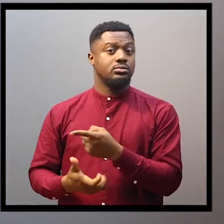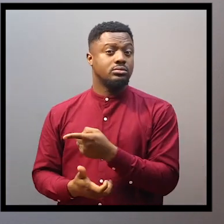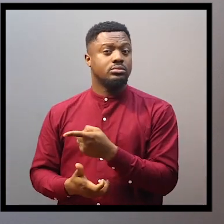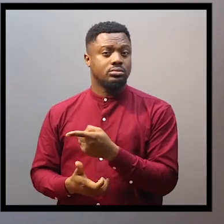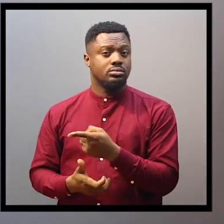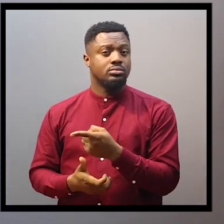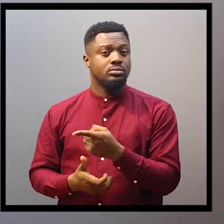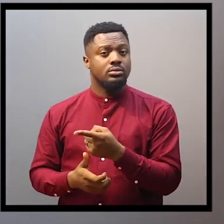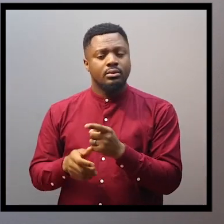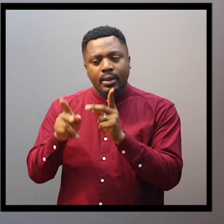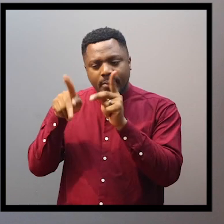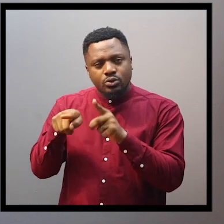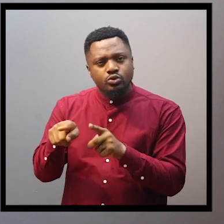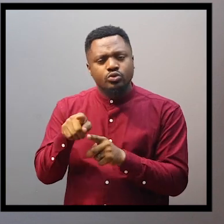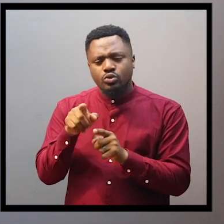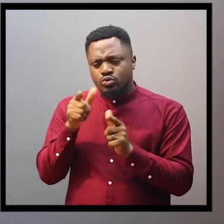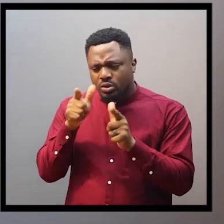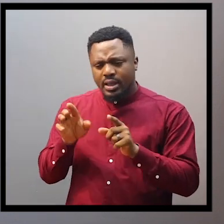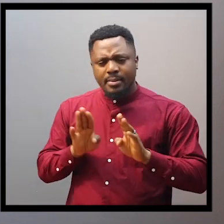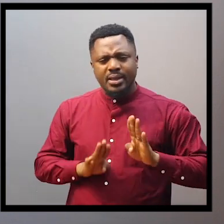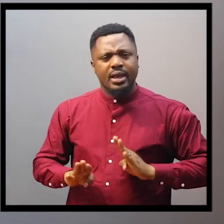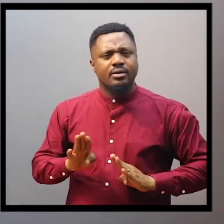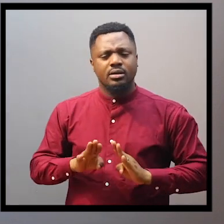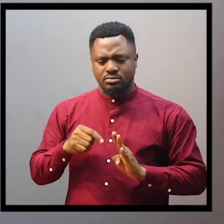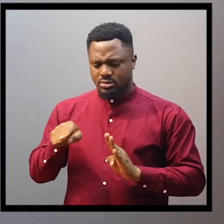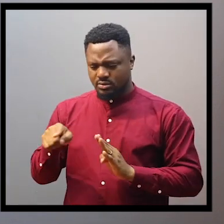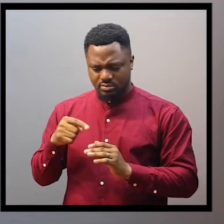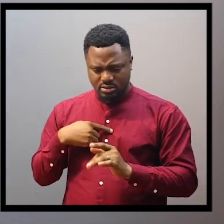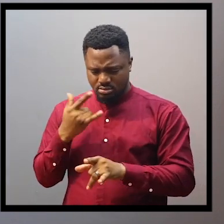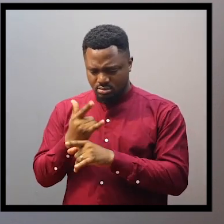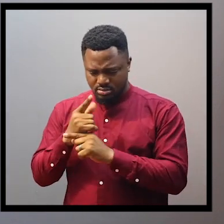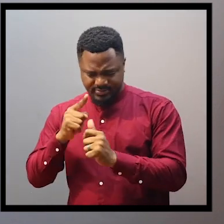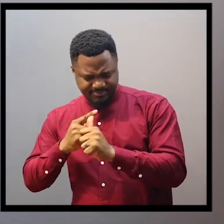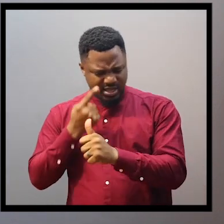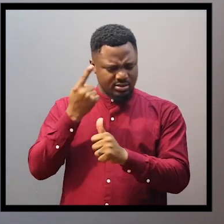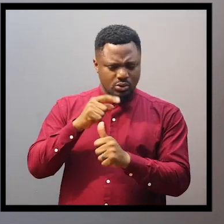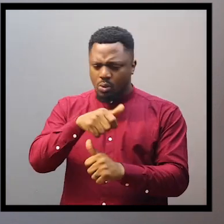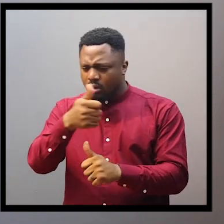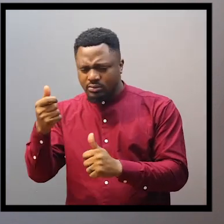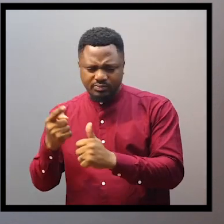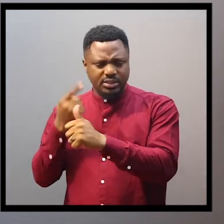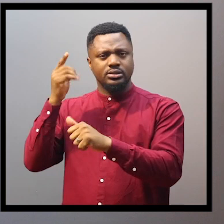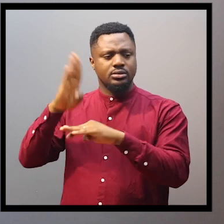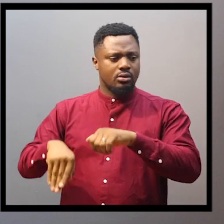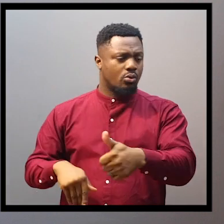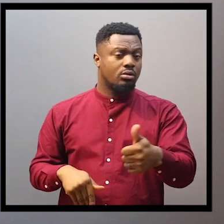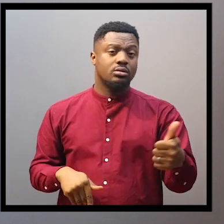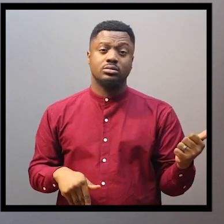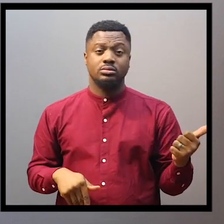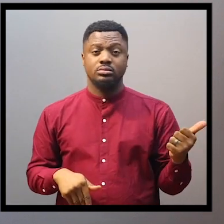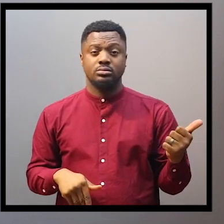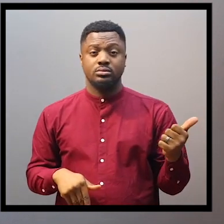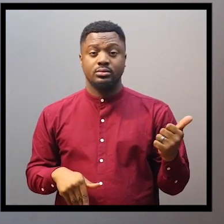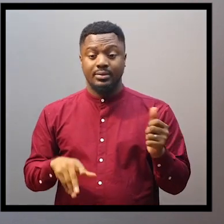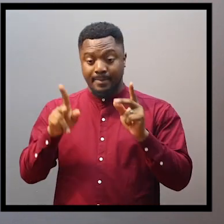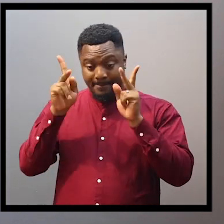The person also makes the substance or the behavior a priority in their lives and ignore all other responsibilities.